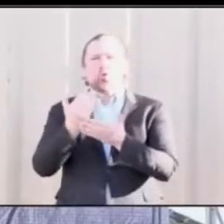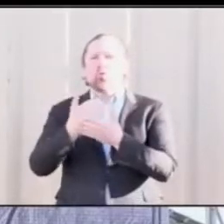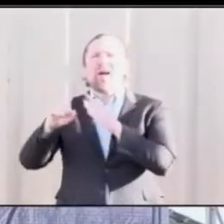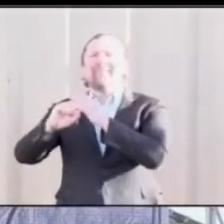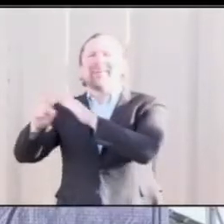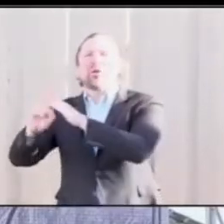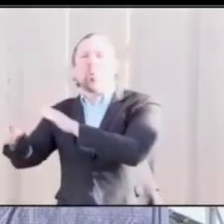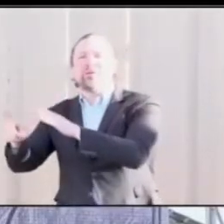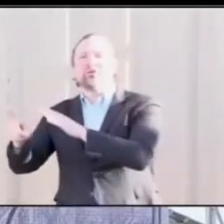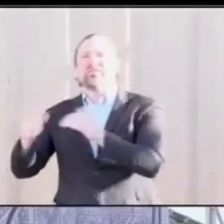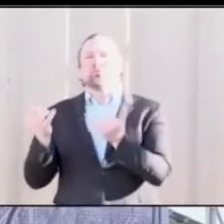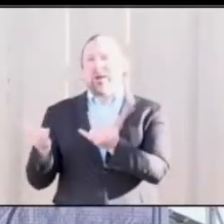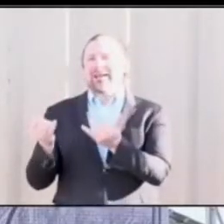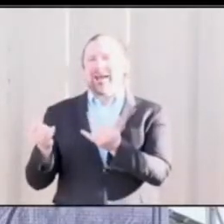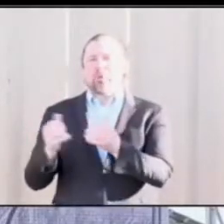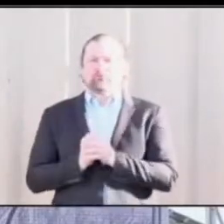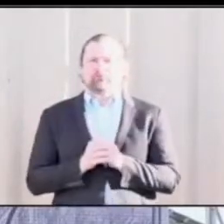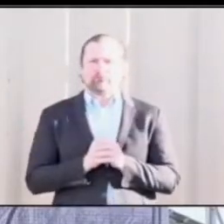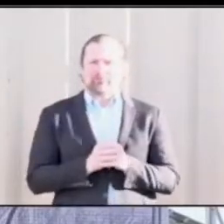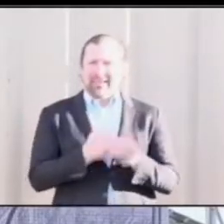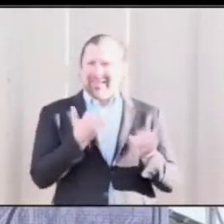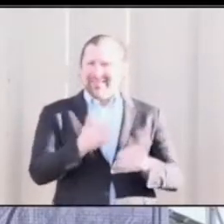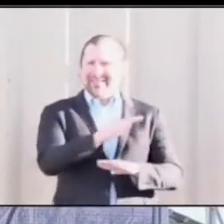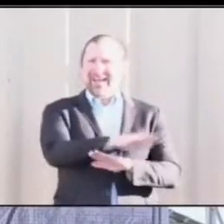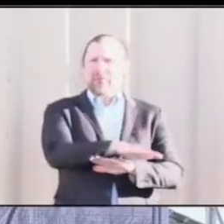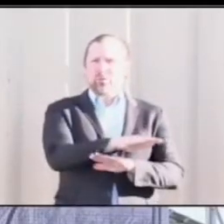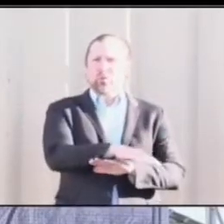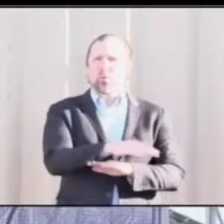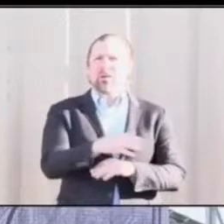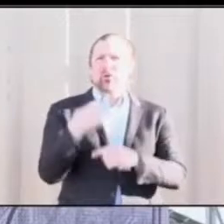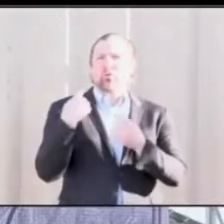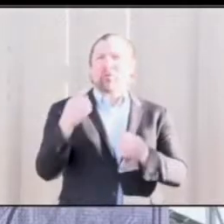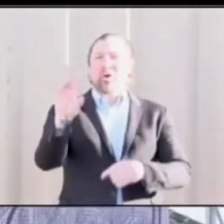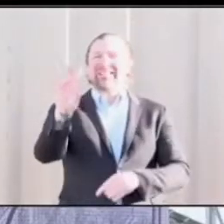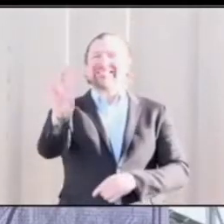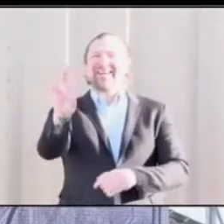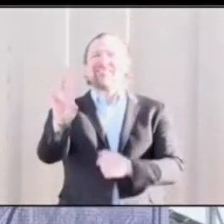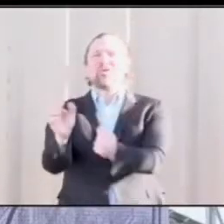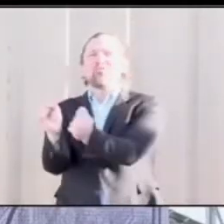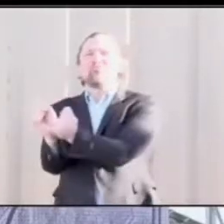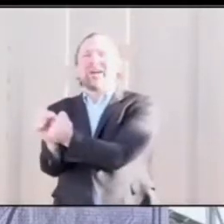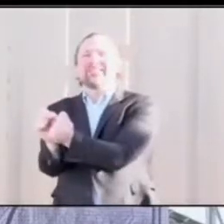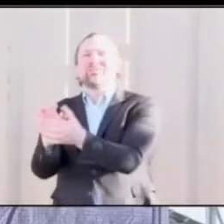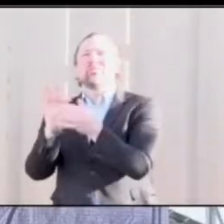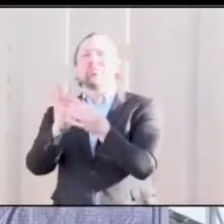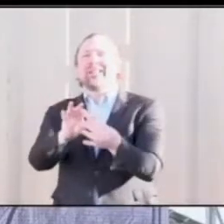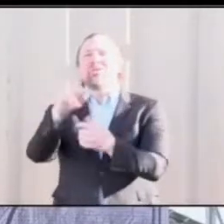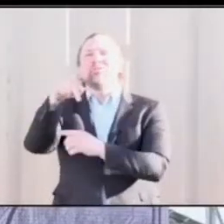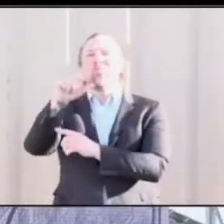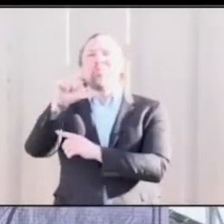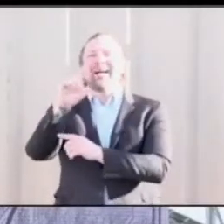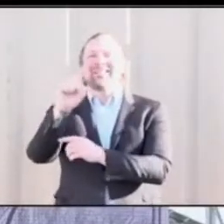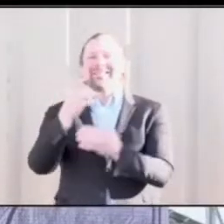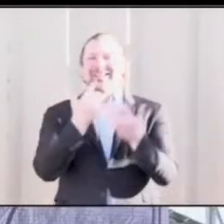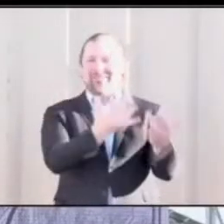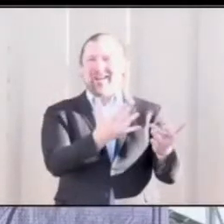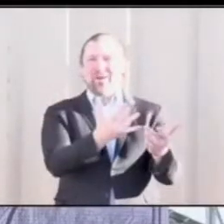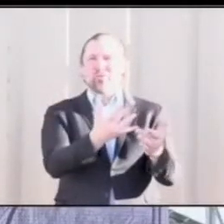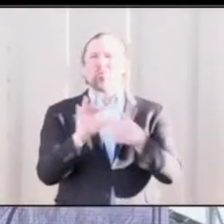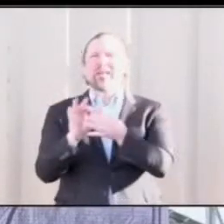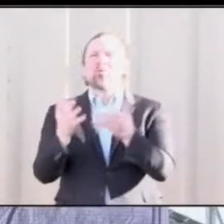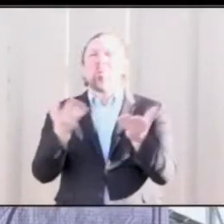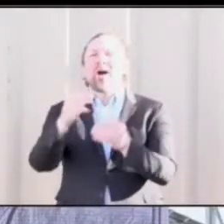performed. As of this afternoon, we have made 7 arrests related to the Palisades Fire involving